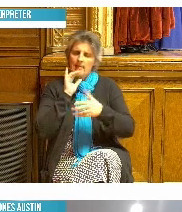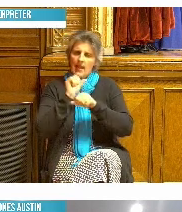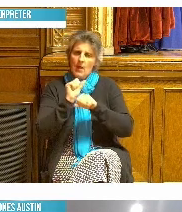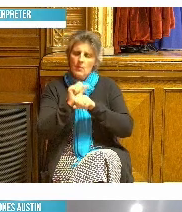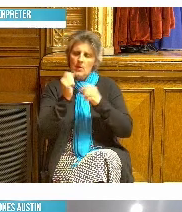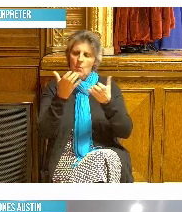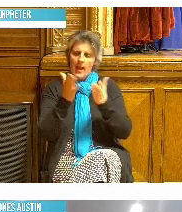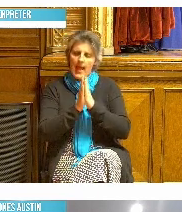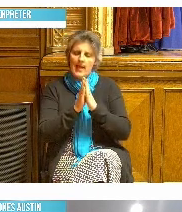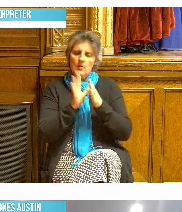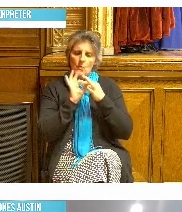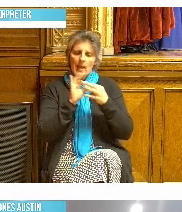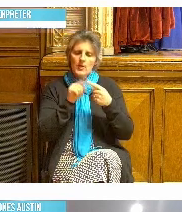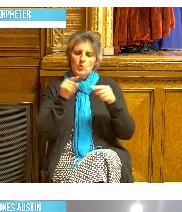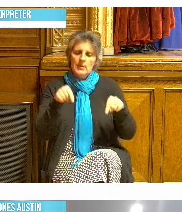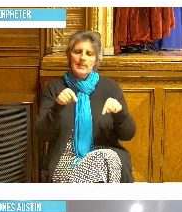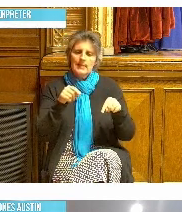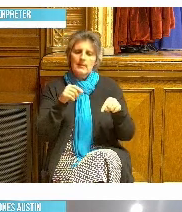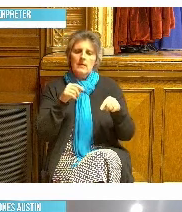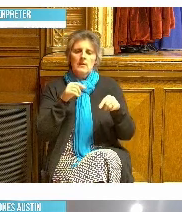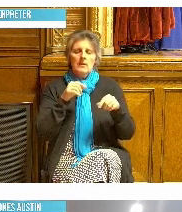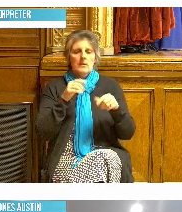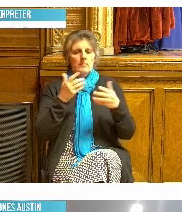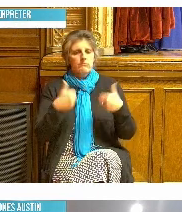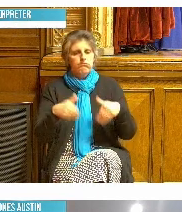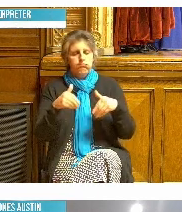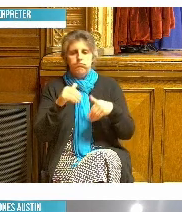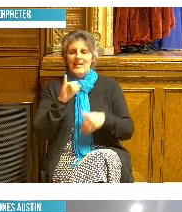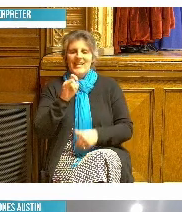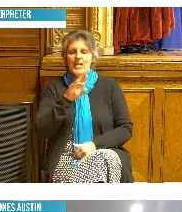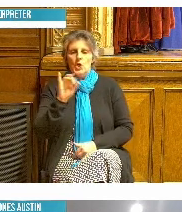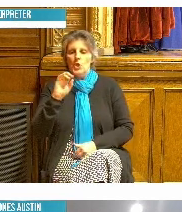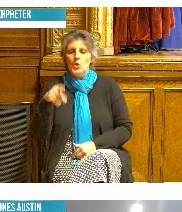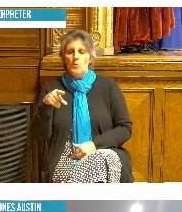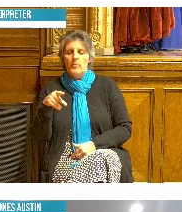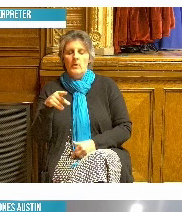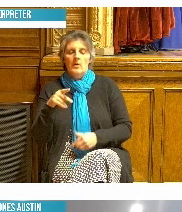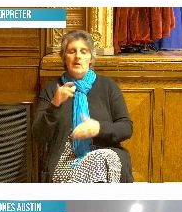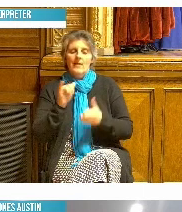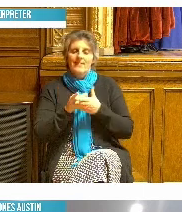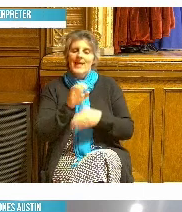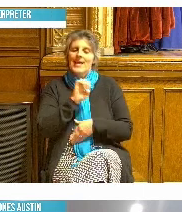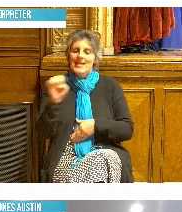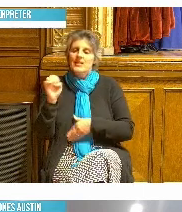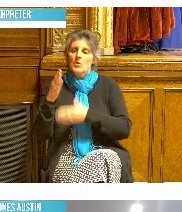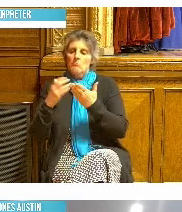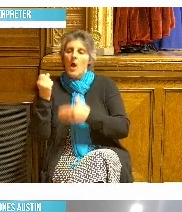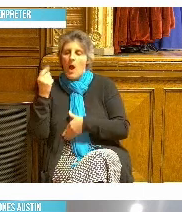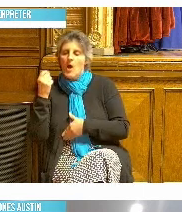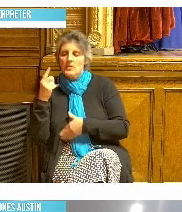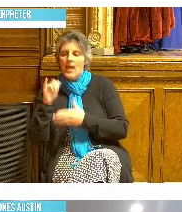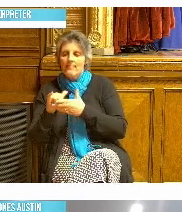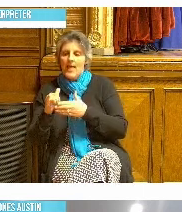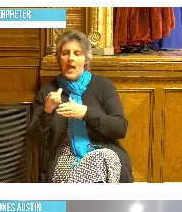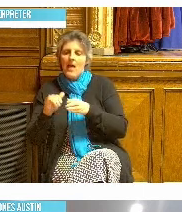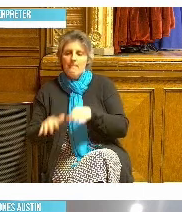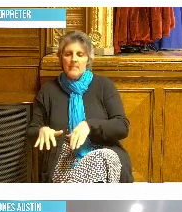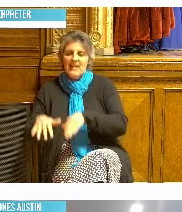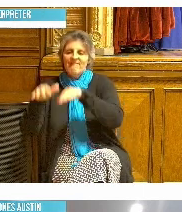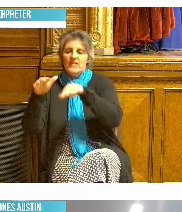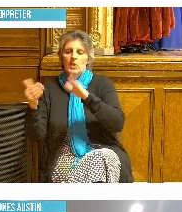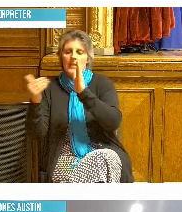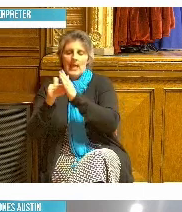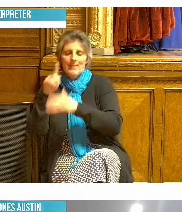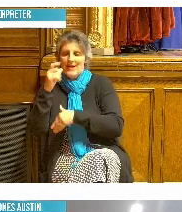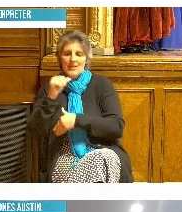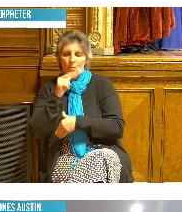to ask is, when it comes to this interloop project, the eastern part of the interloop, I can understand it being filled in because it